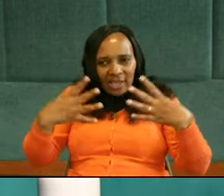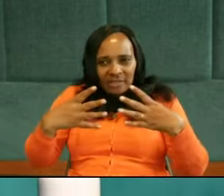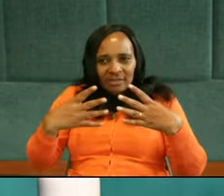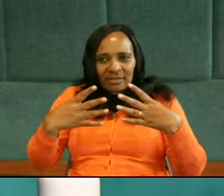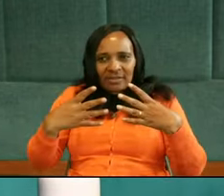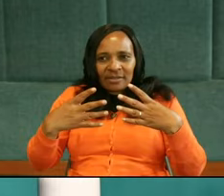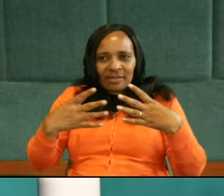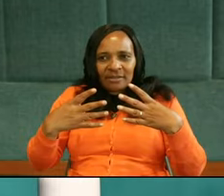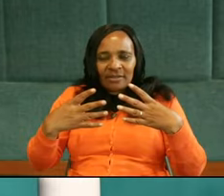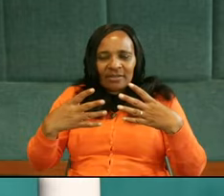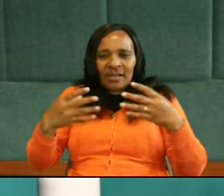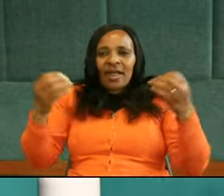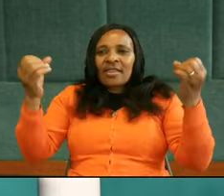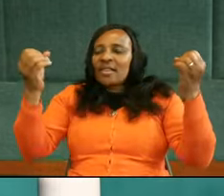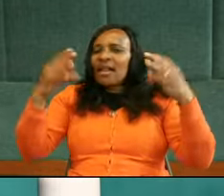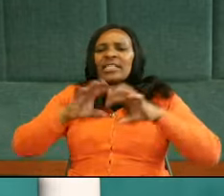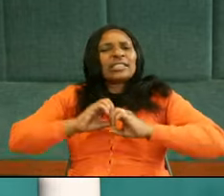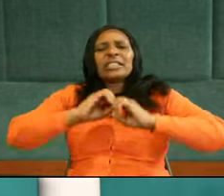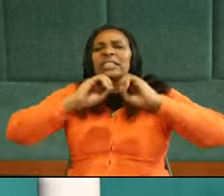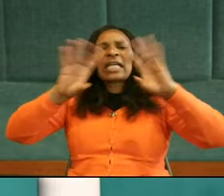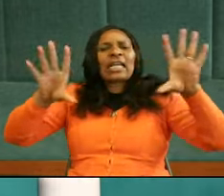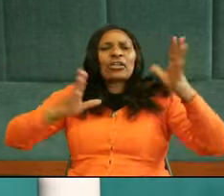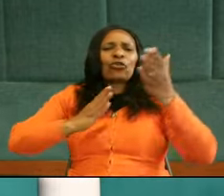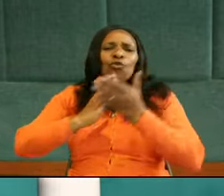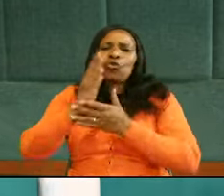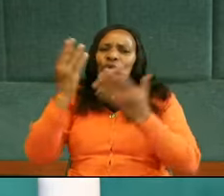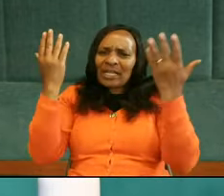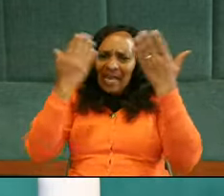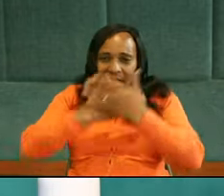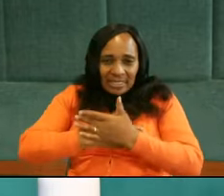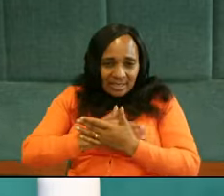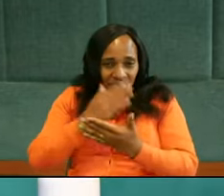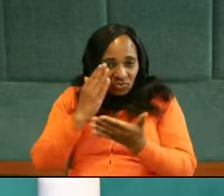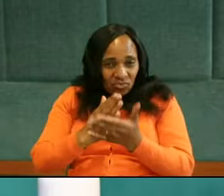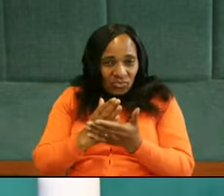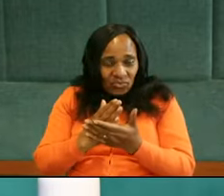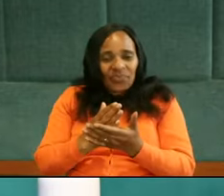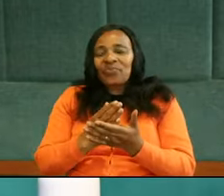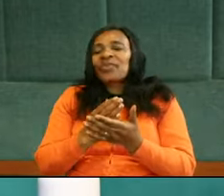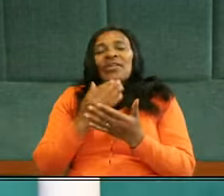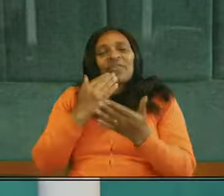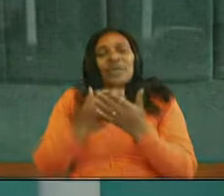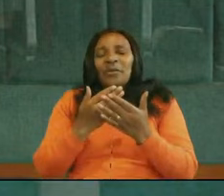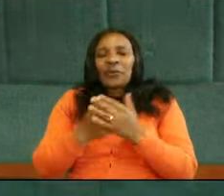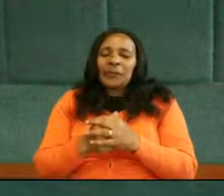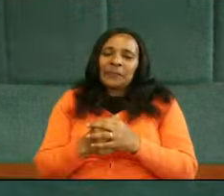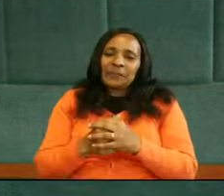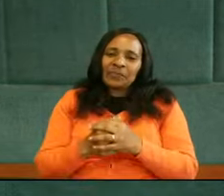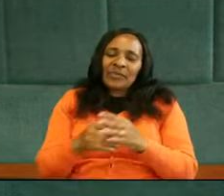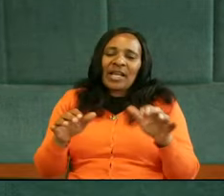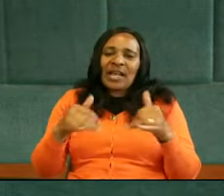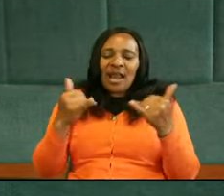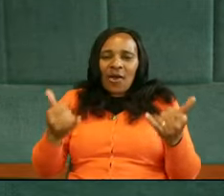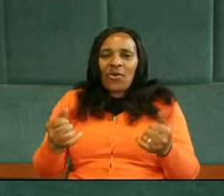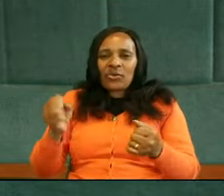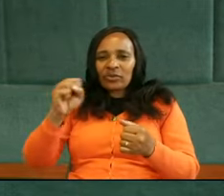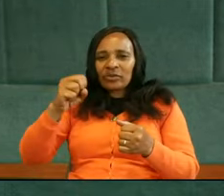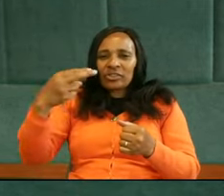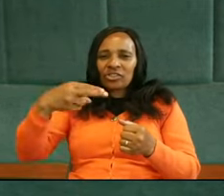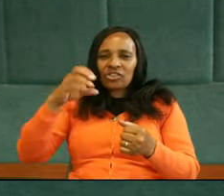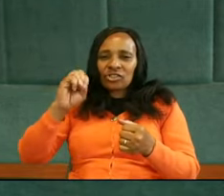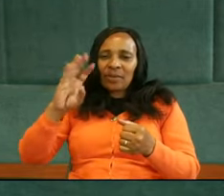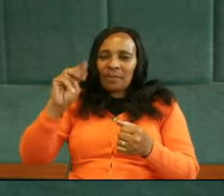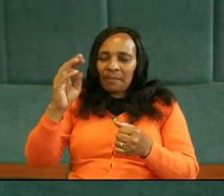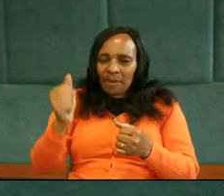Or the light shining through yeah. the darkness. Yeah. Mm-hmm. All right. Thanks for that, Flex. Now on to Shema, but